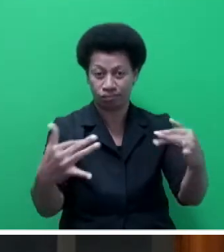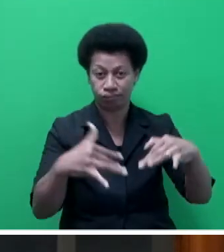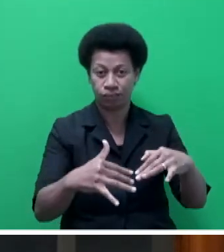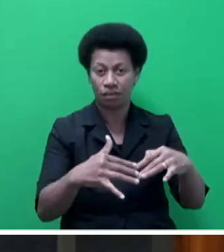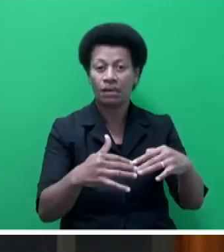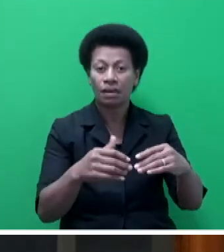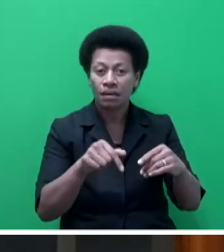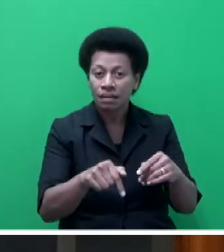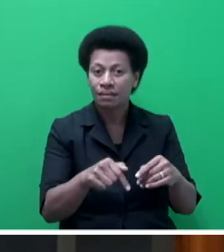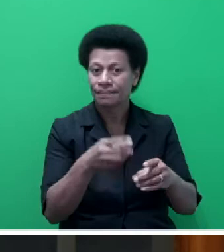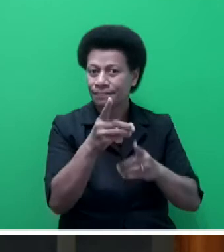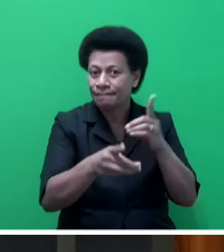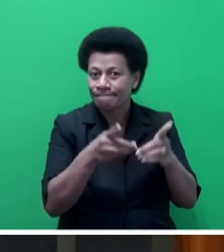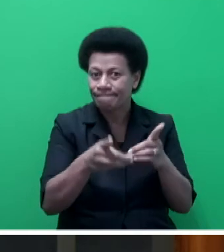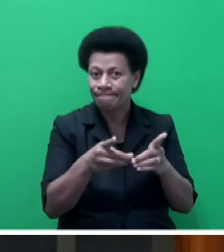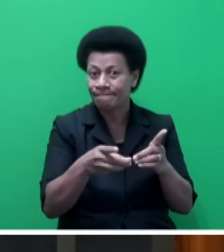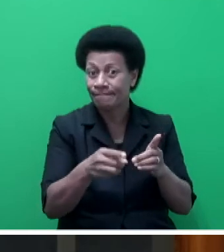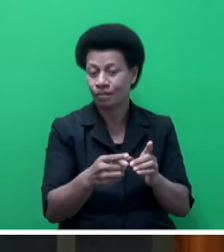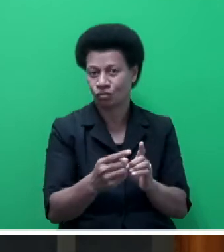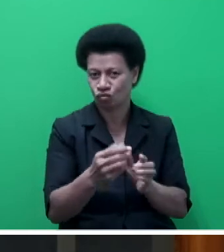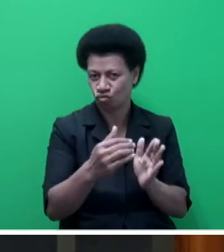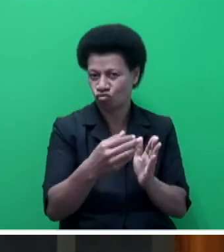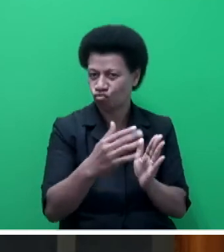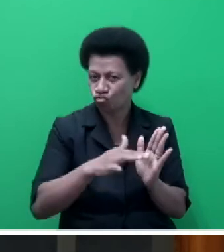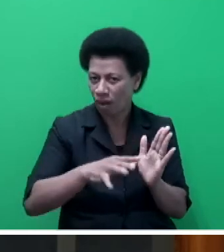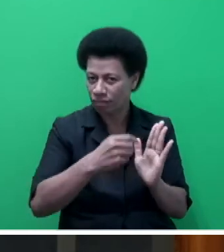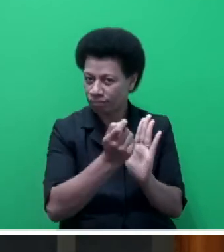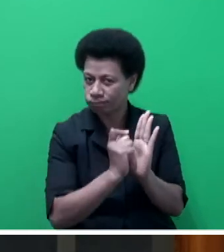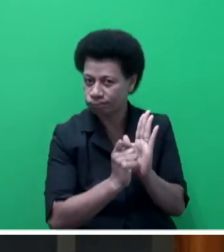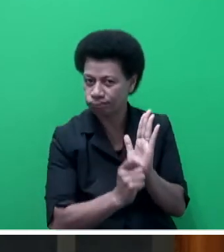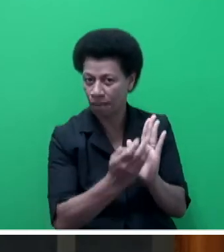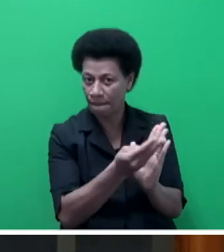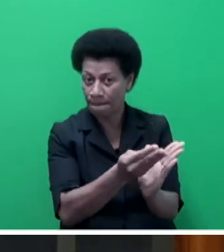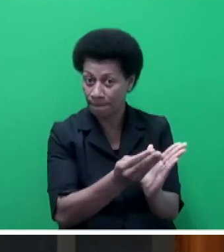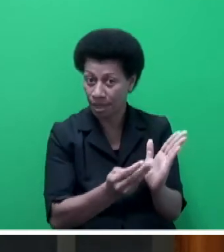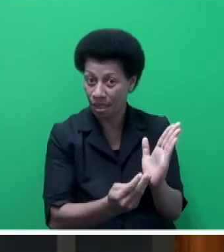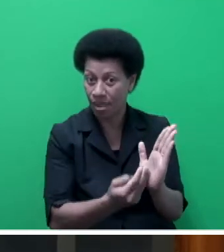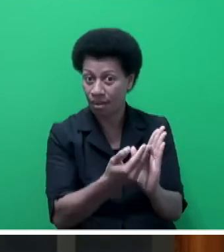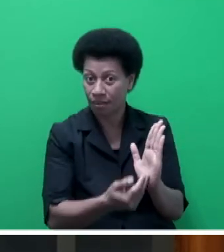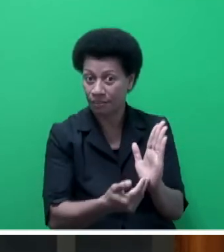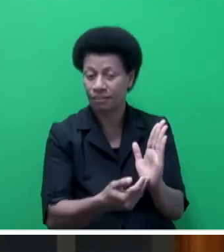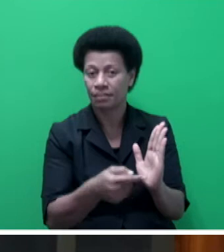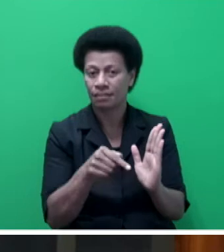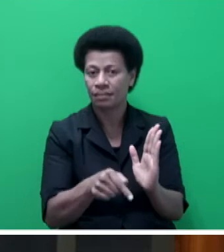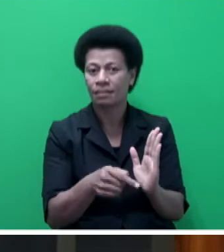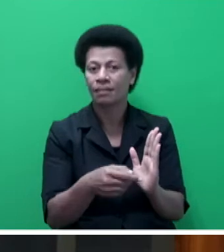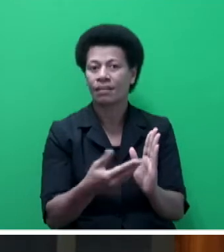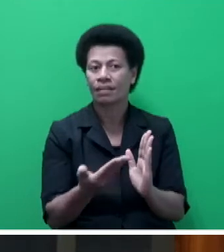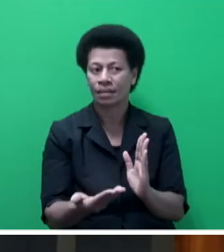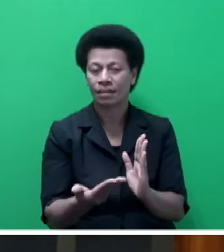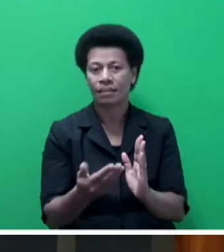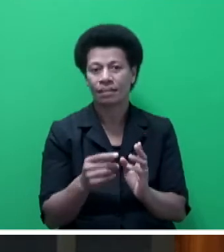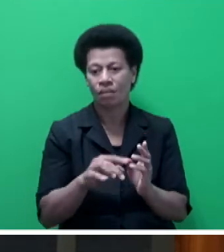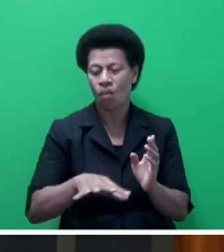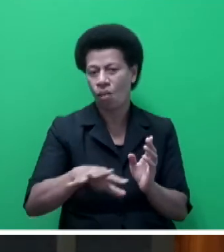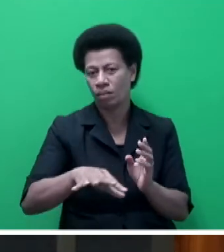change and the draft climate change bill was greatly welcomed by the climate change division within the Ministry of Economy and